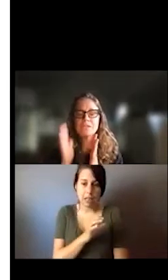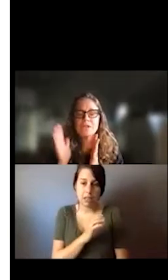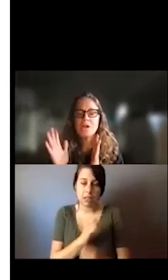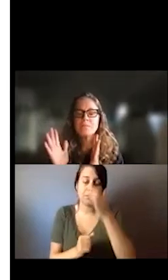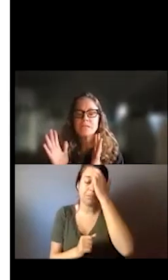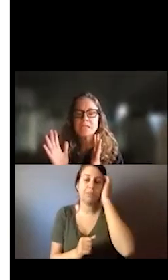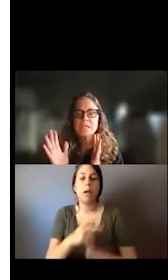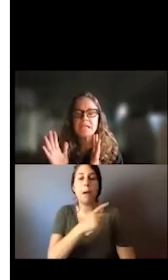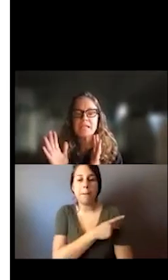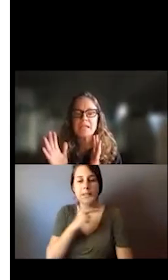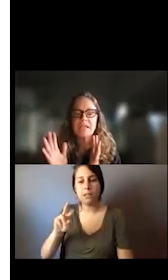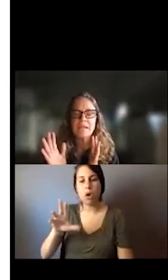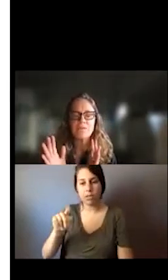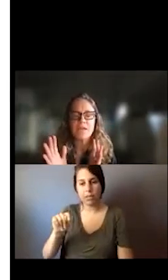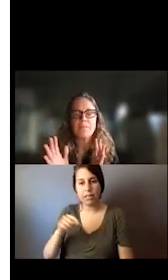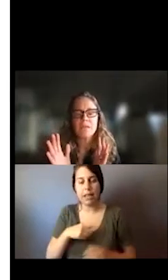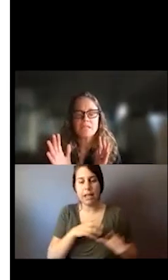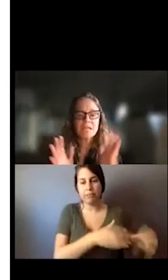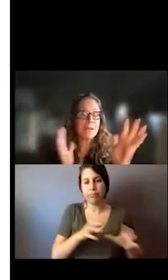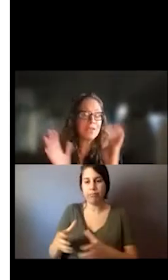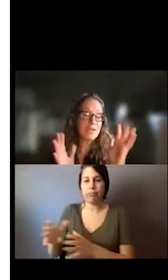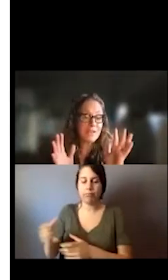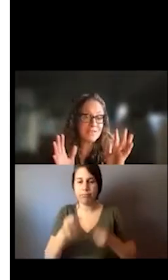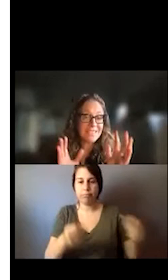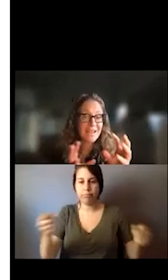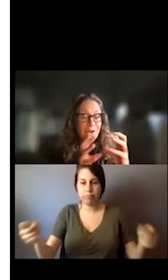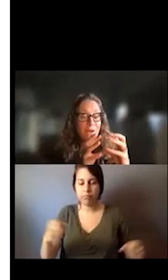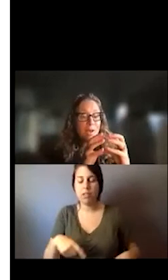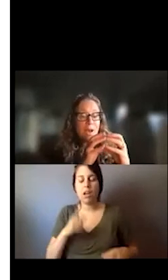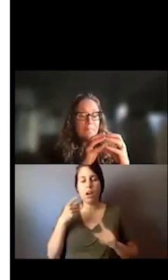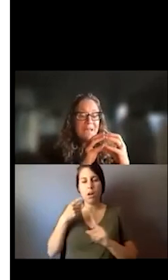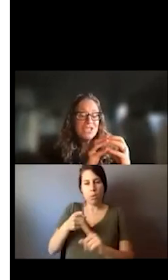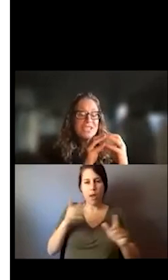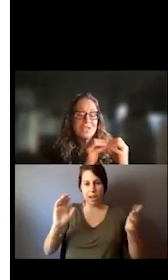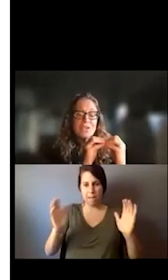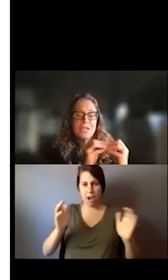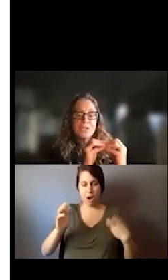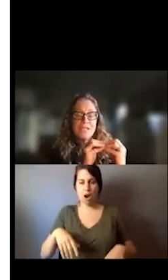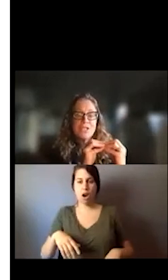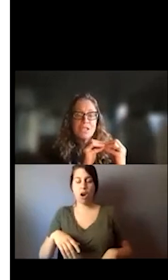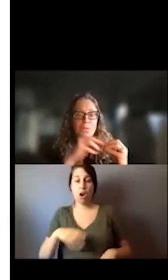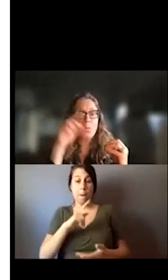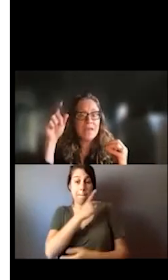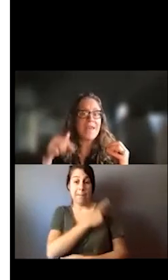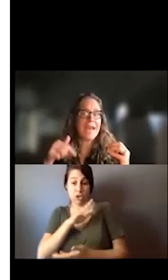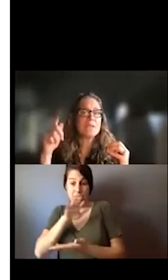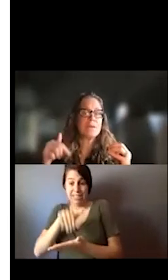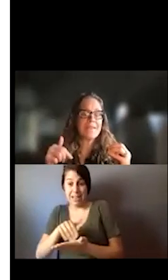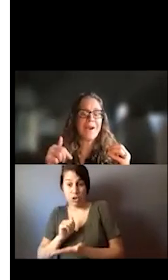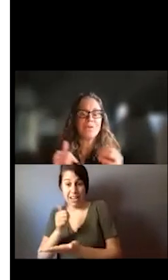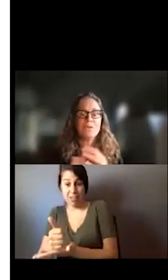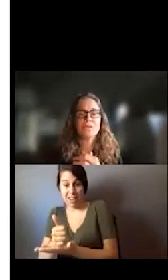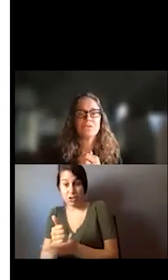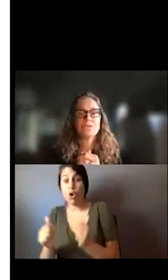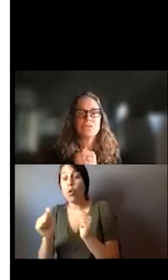patients were randomized to arms in a study that enabled them to compare the effectiveness of a patient-centered intervention with